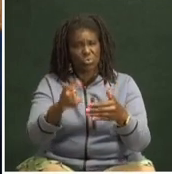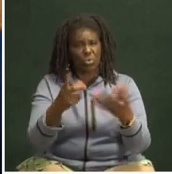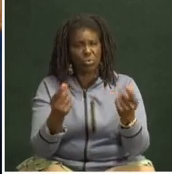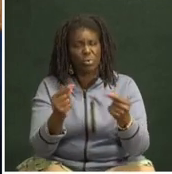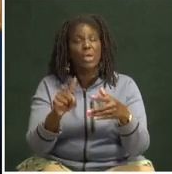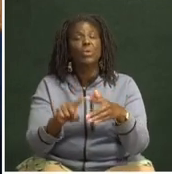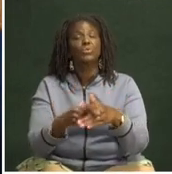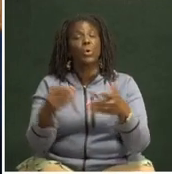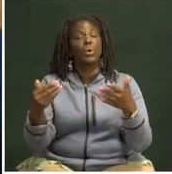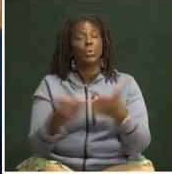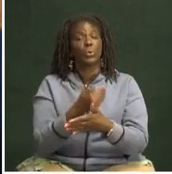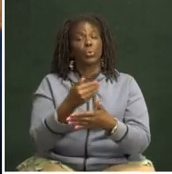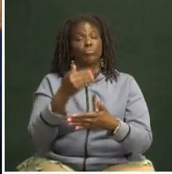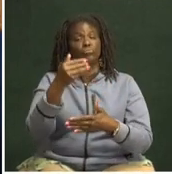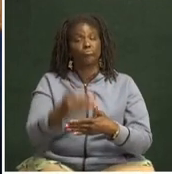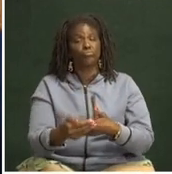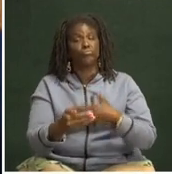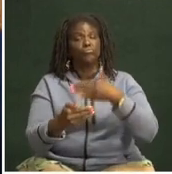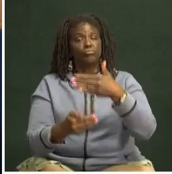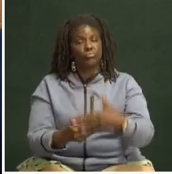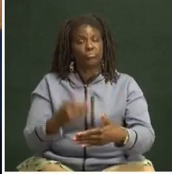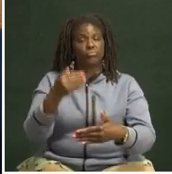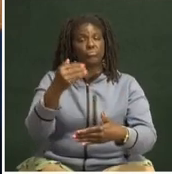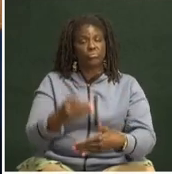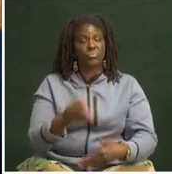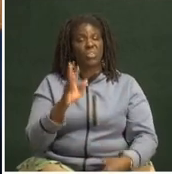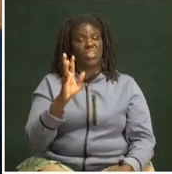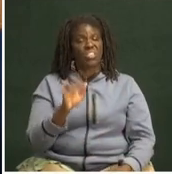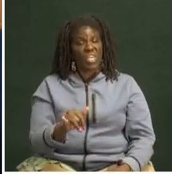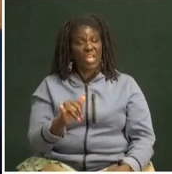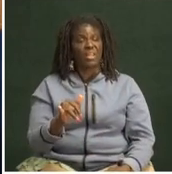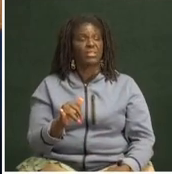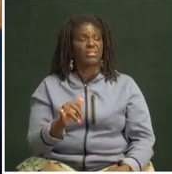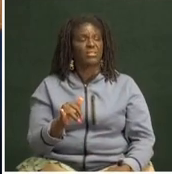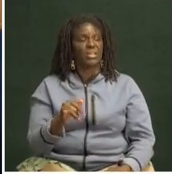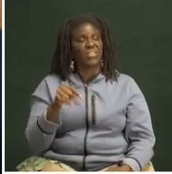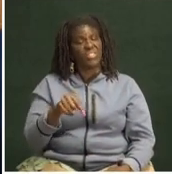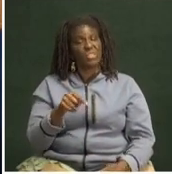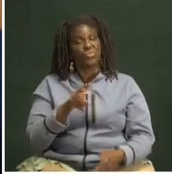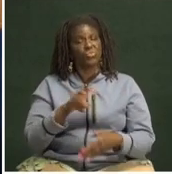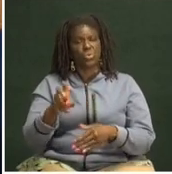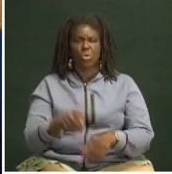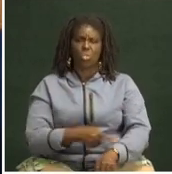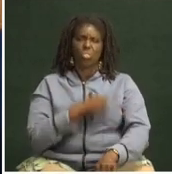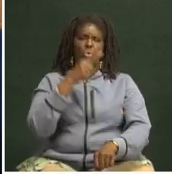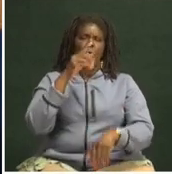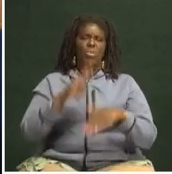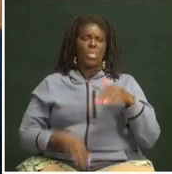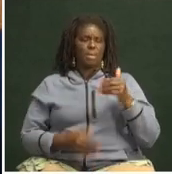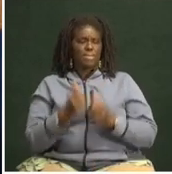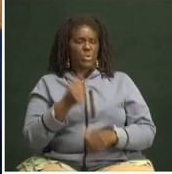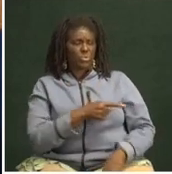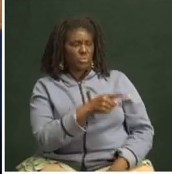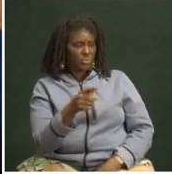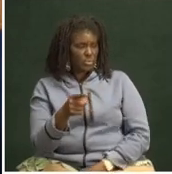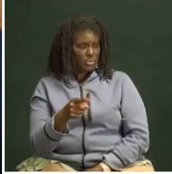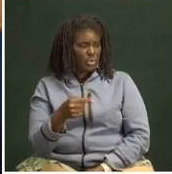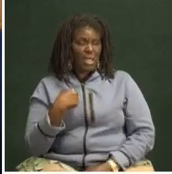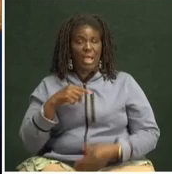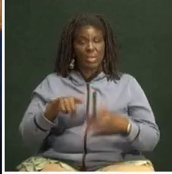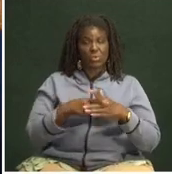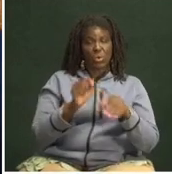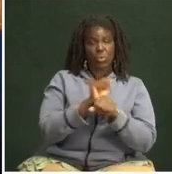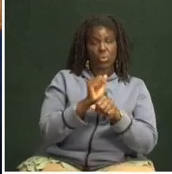start another one. This has likely been a longer journey for myself than for most of you. I began